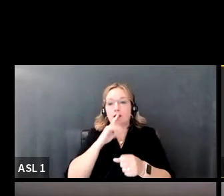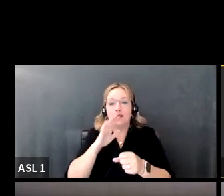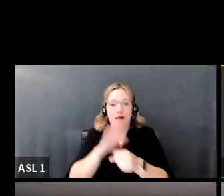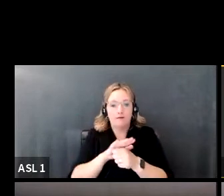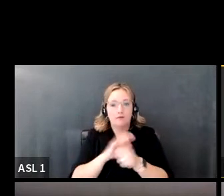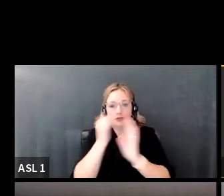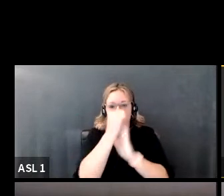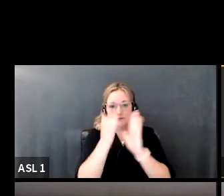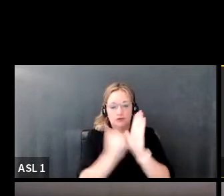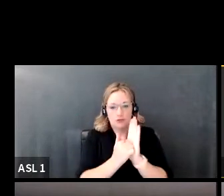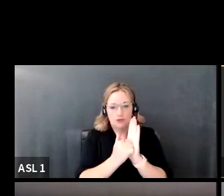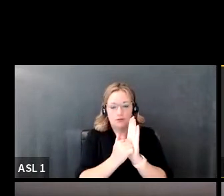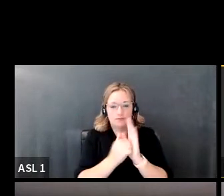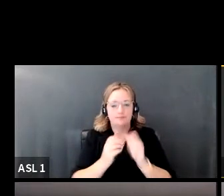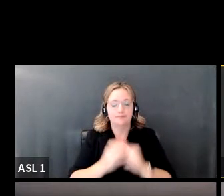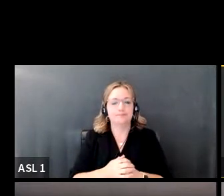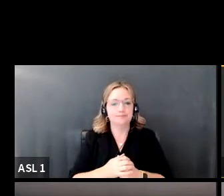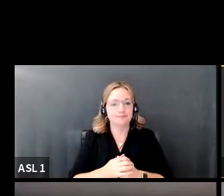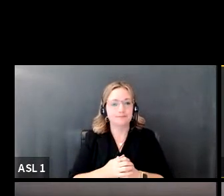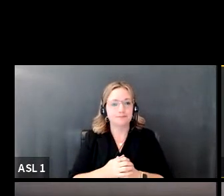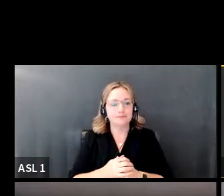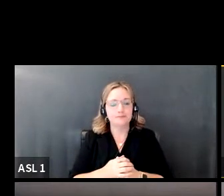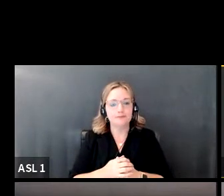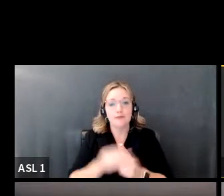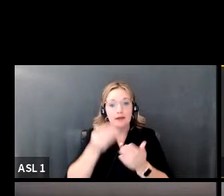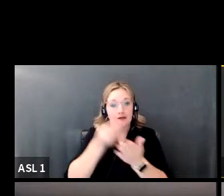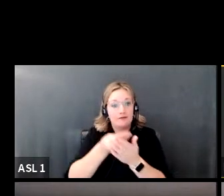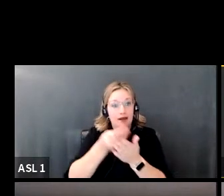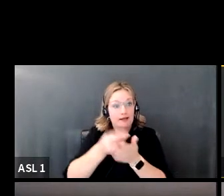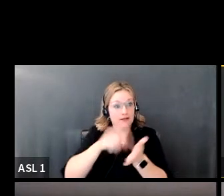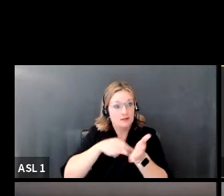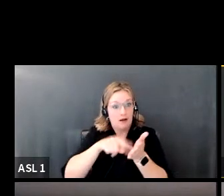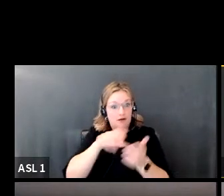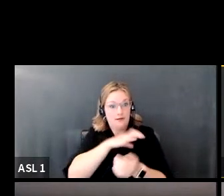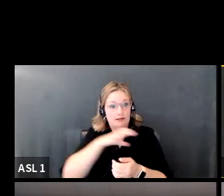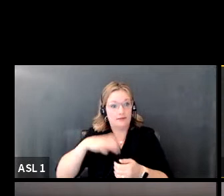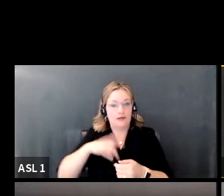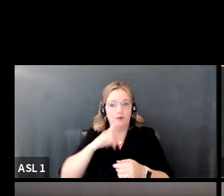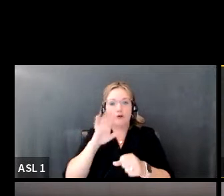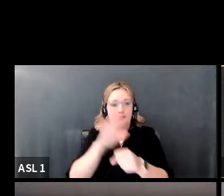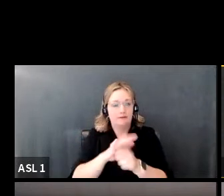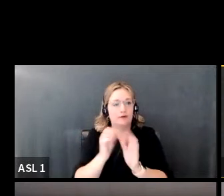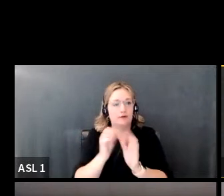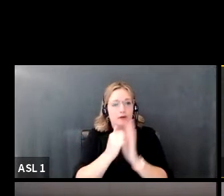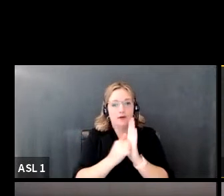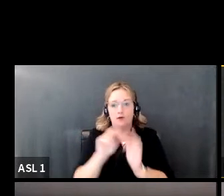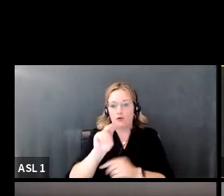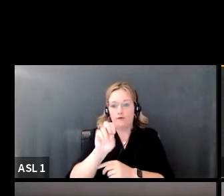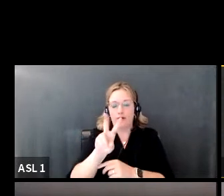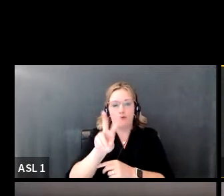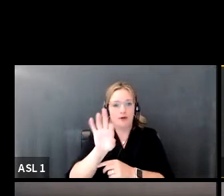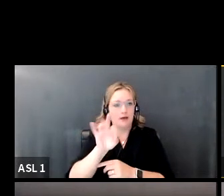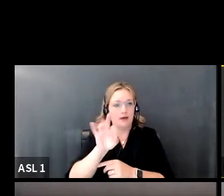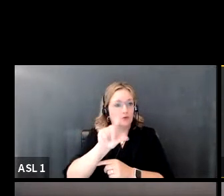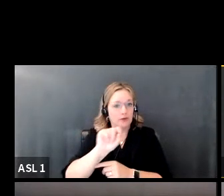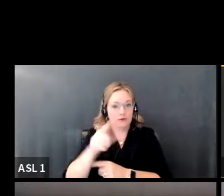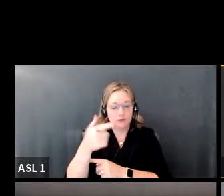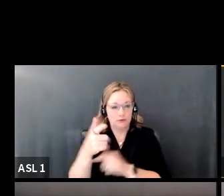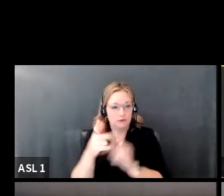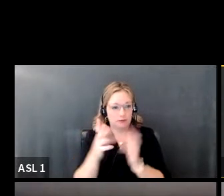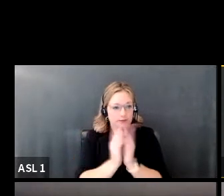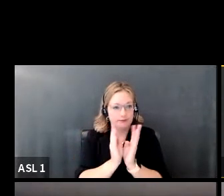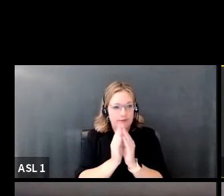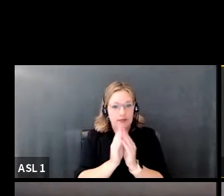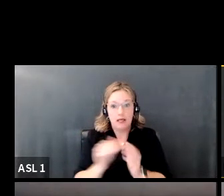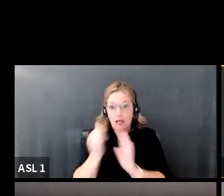agenda that the finance and audit committee confirmed the agenda of the 9th of november 2021 meeting is the